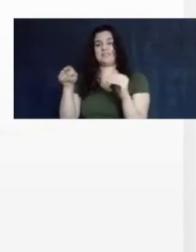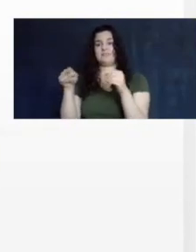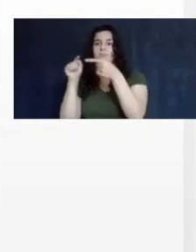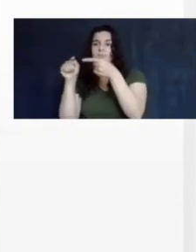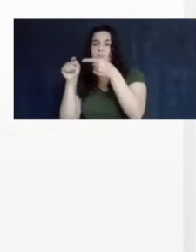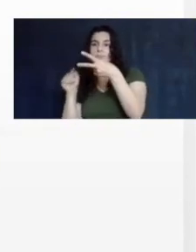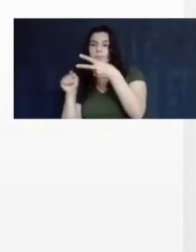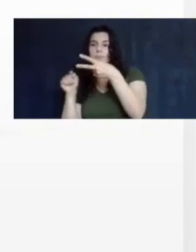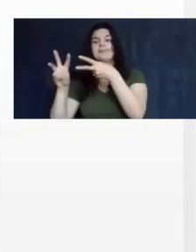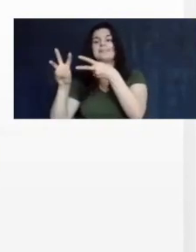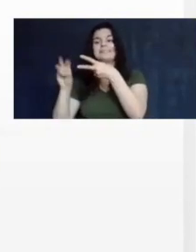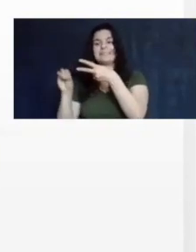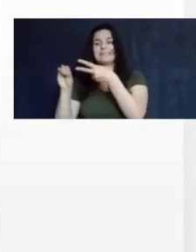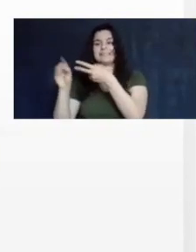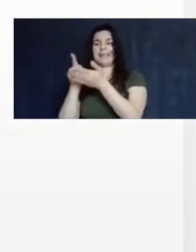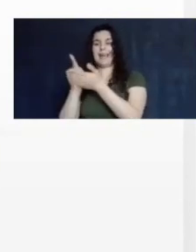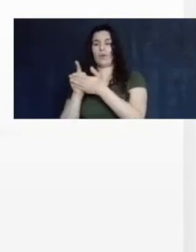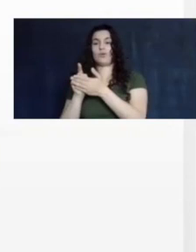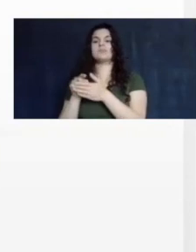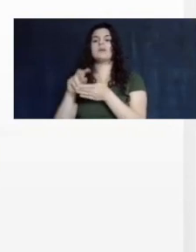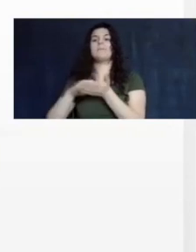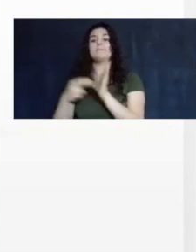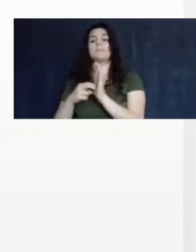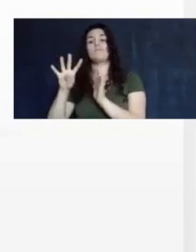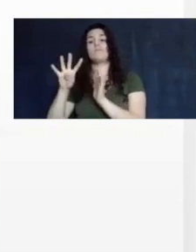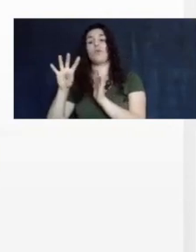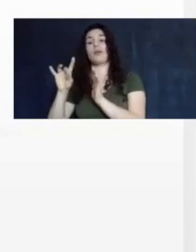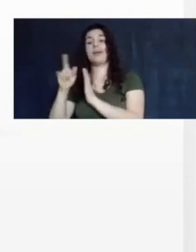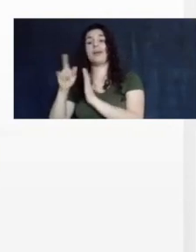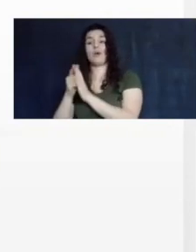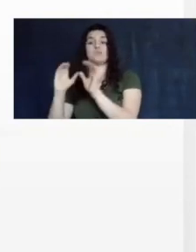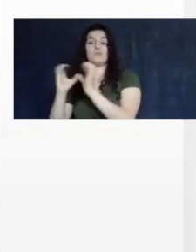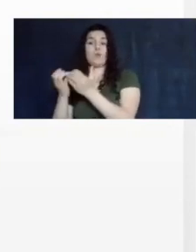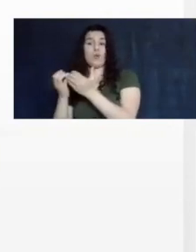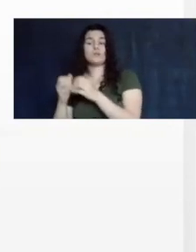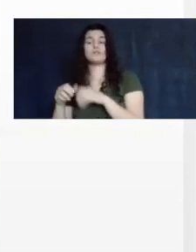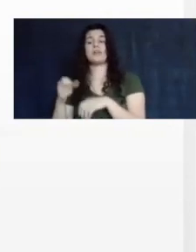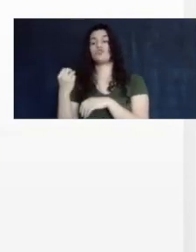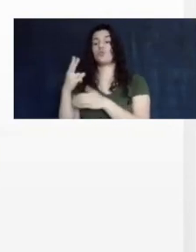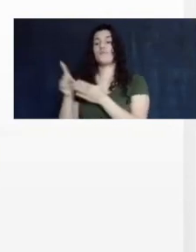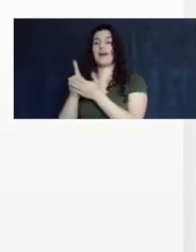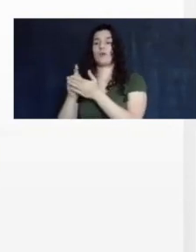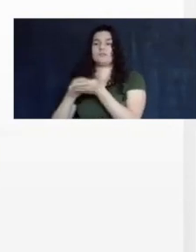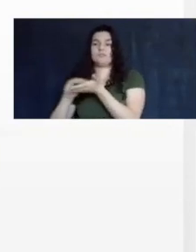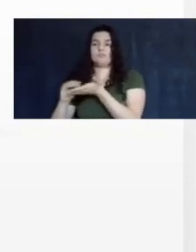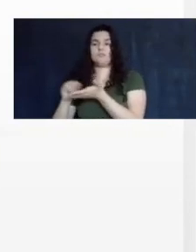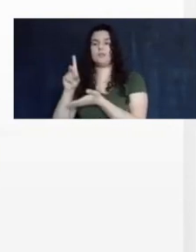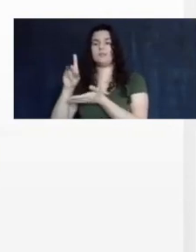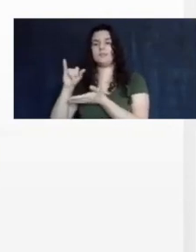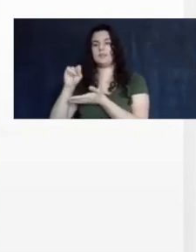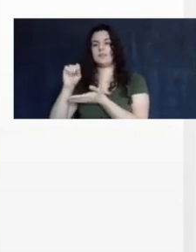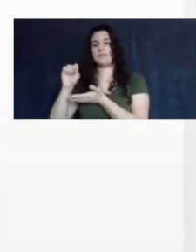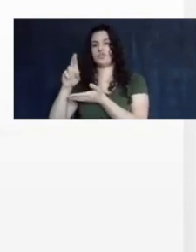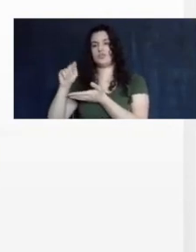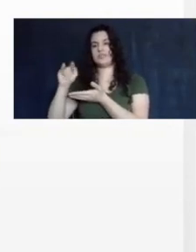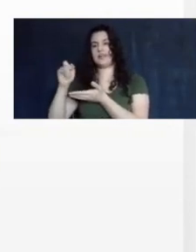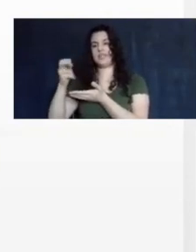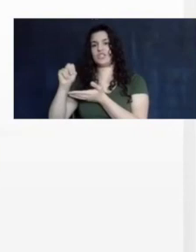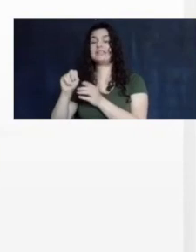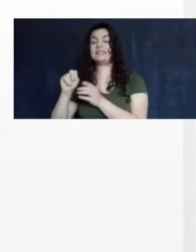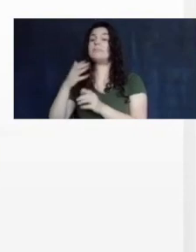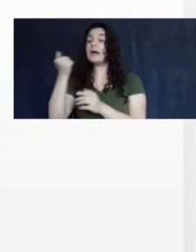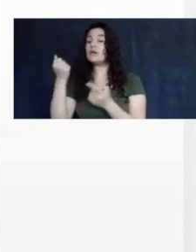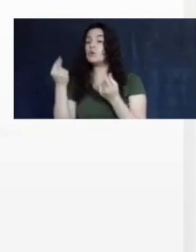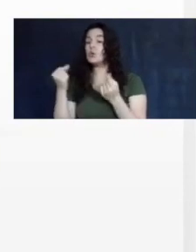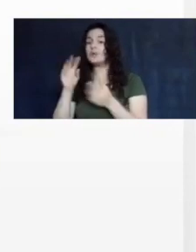with 48 hours of coursework and 12 hours of dissertation. The 12 hours of dissertation, ideally, you would take 6 hours one semester and